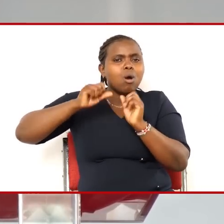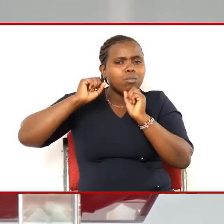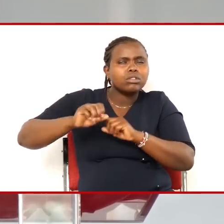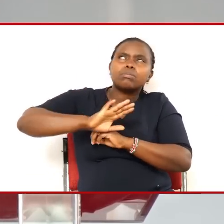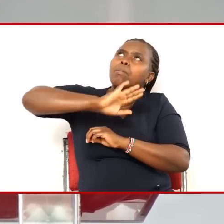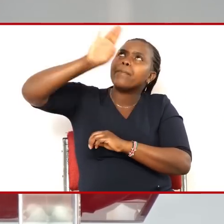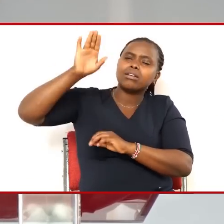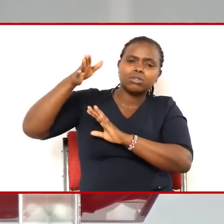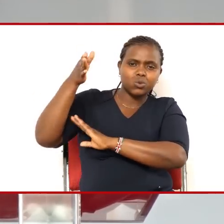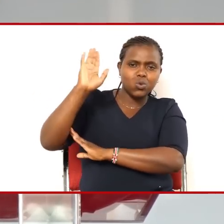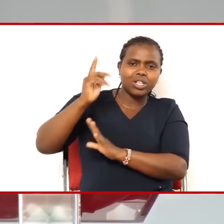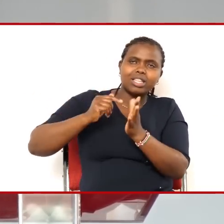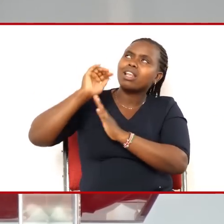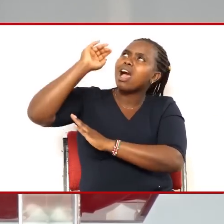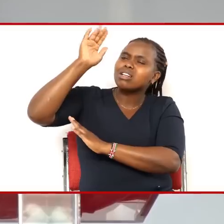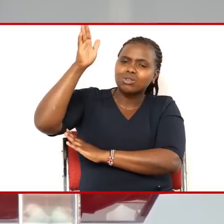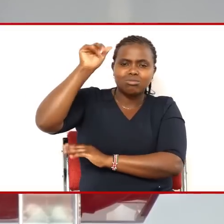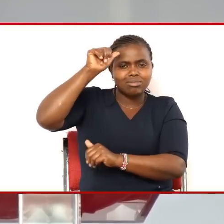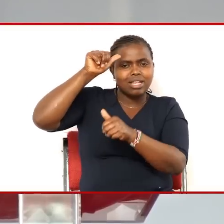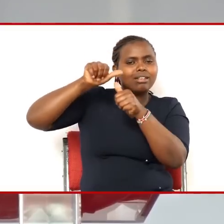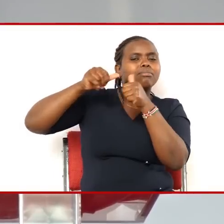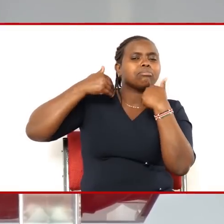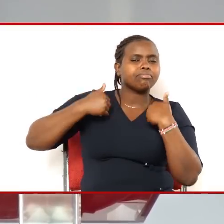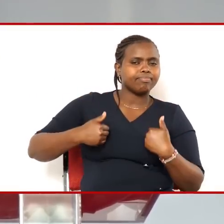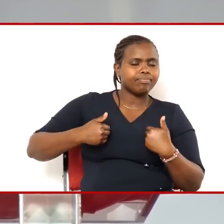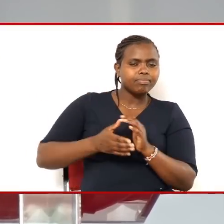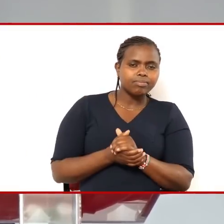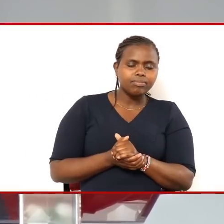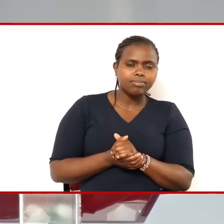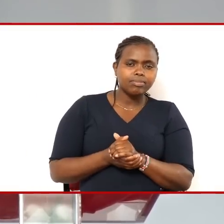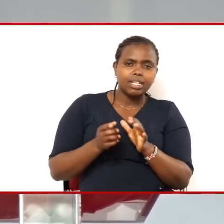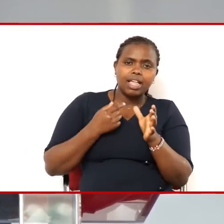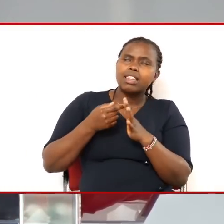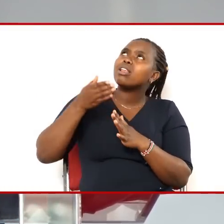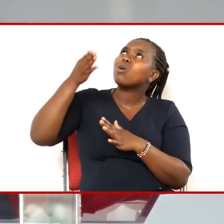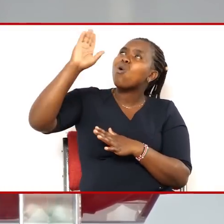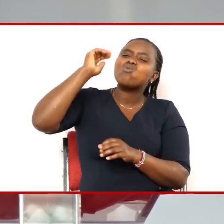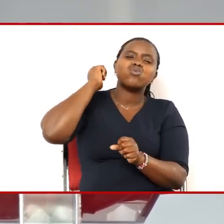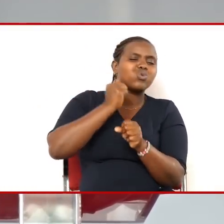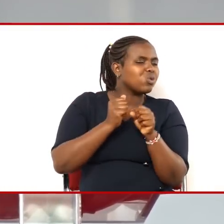go back to God and say, "God, remember me." And God